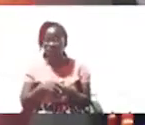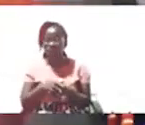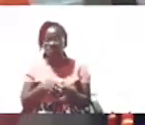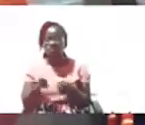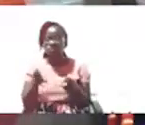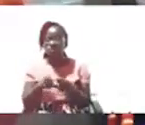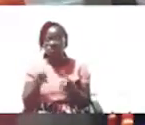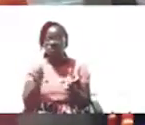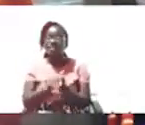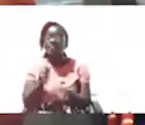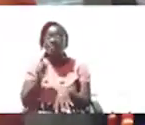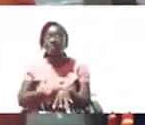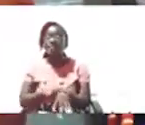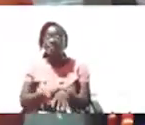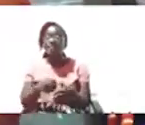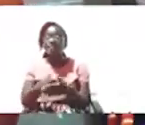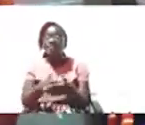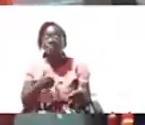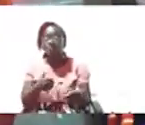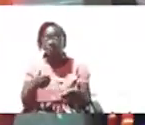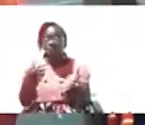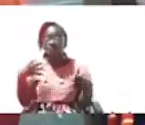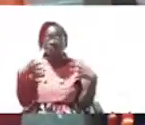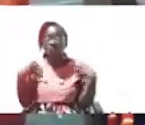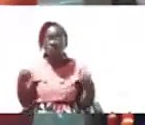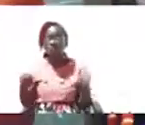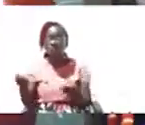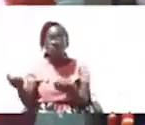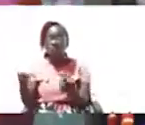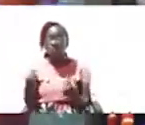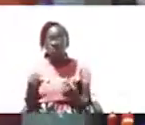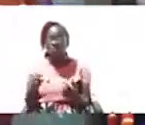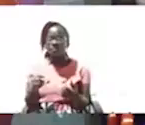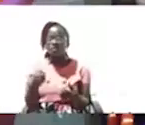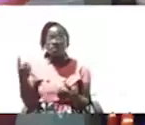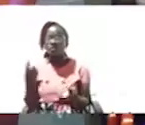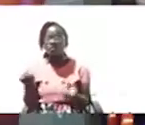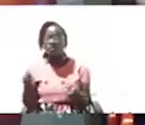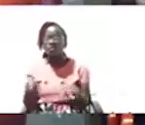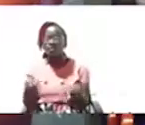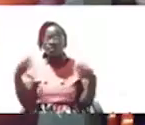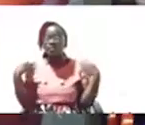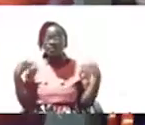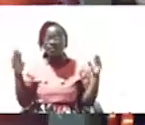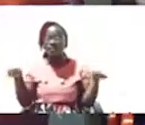So if healing was going to come forth, there had to be a stirring of the waters.